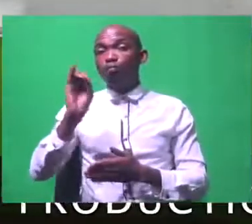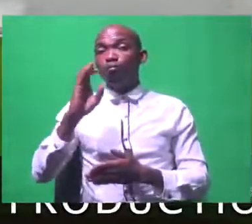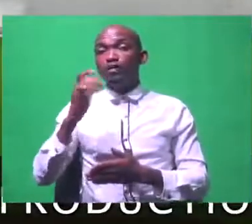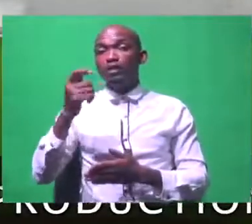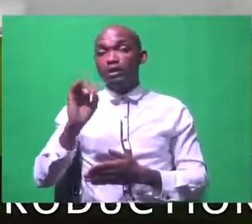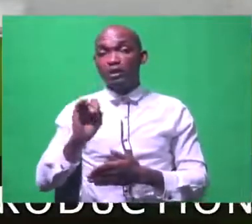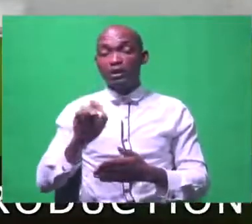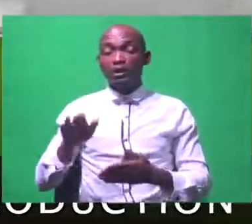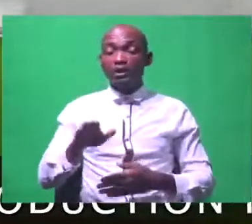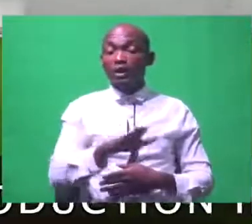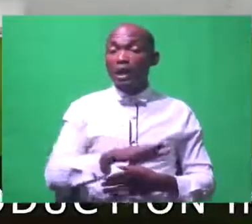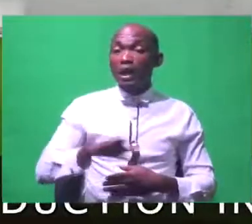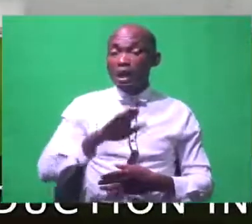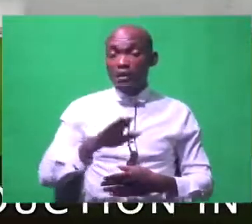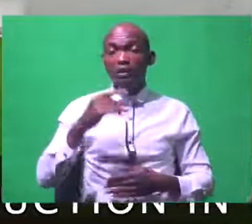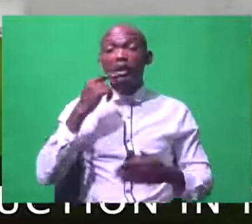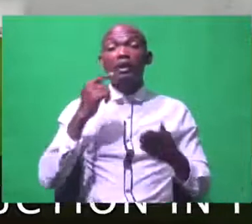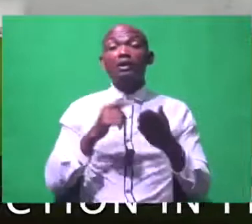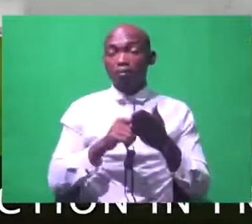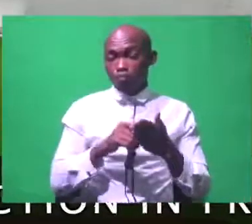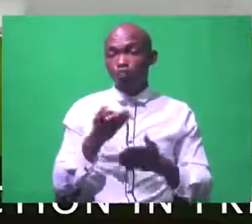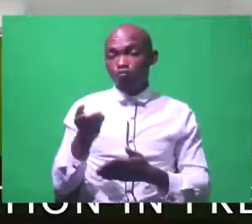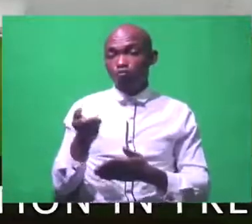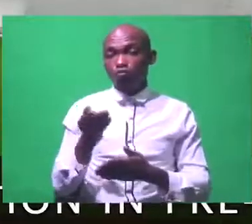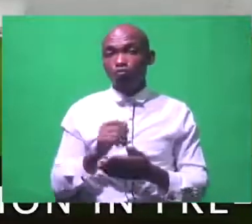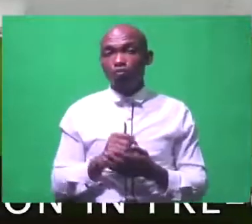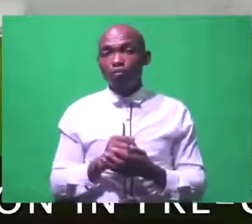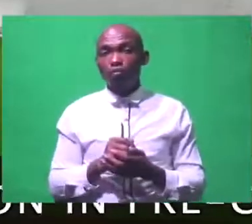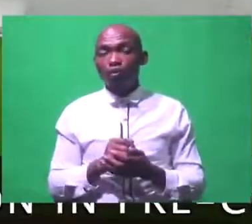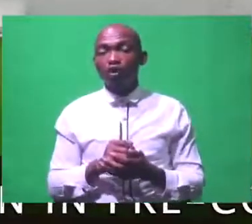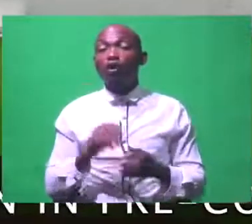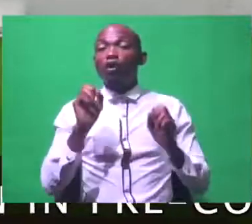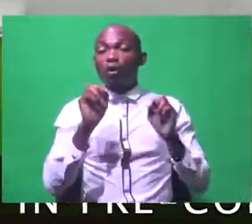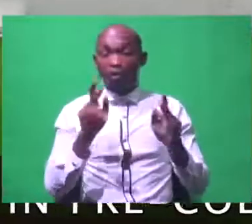is land. Are we together? Okay?